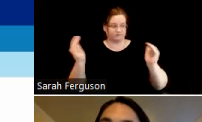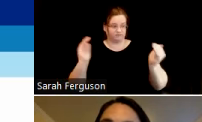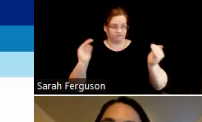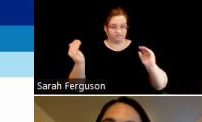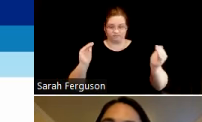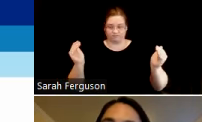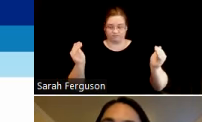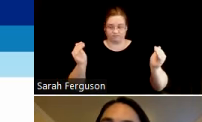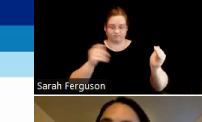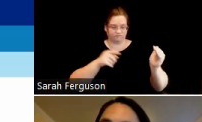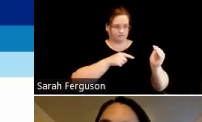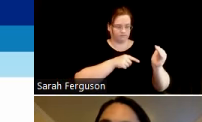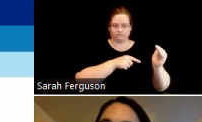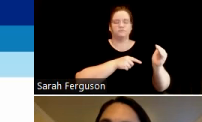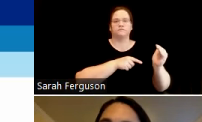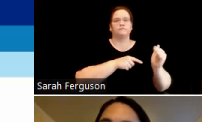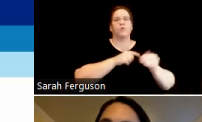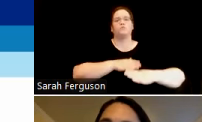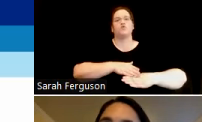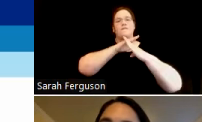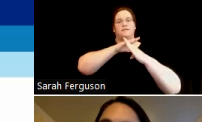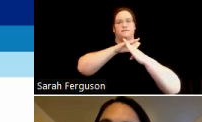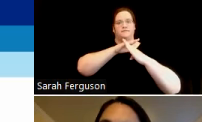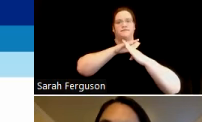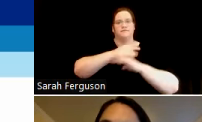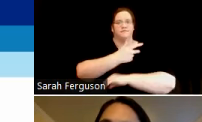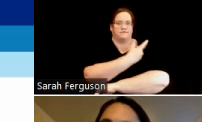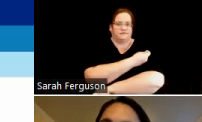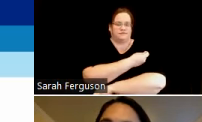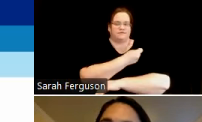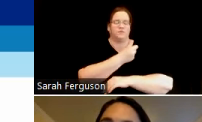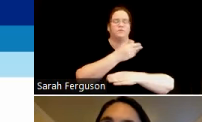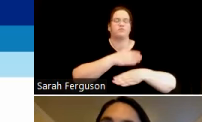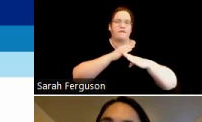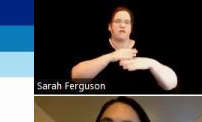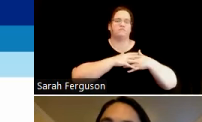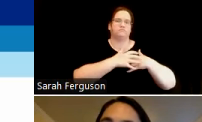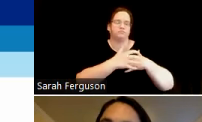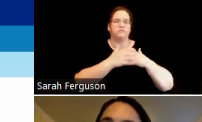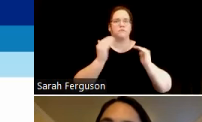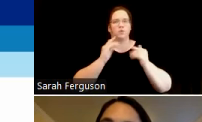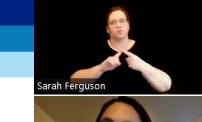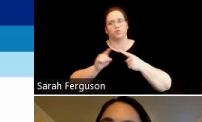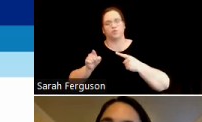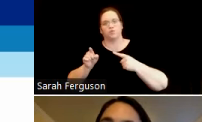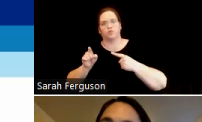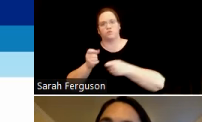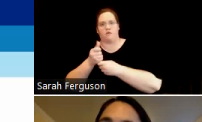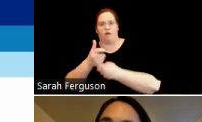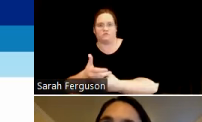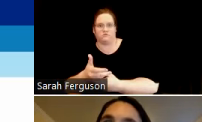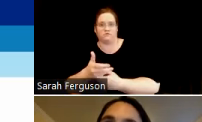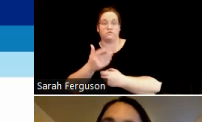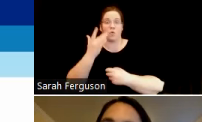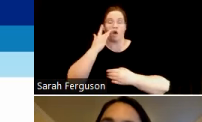vaccine is more likely to prevent myocarditis than to cause it, because it is preventing serious illness from